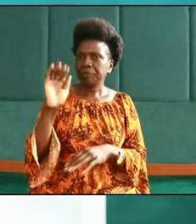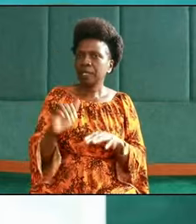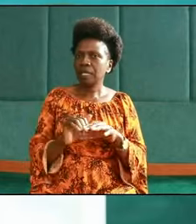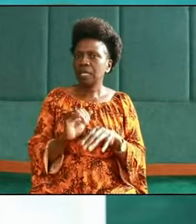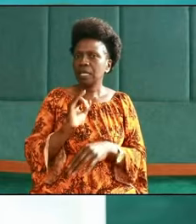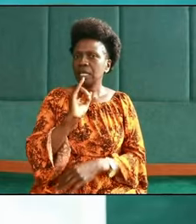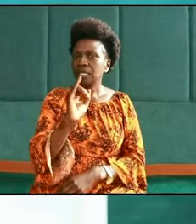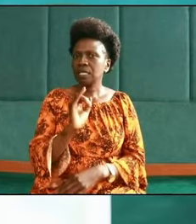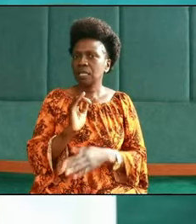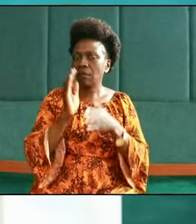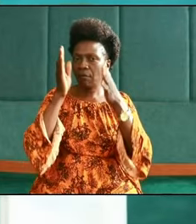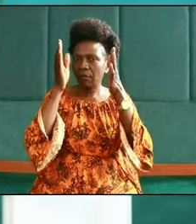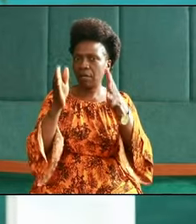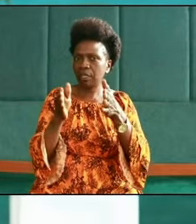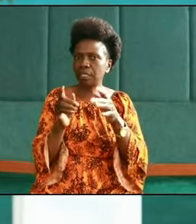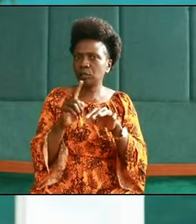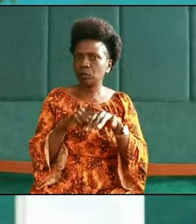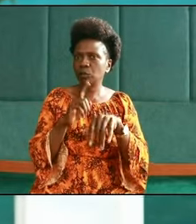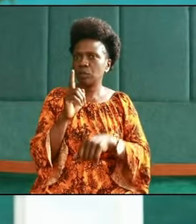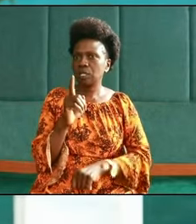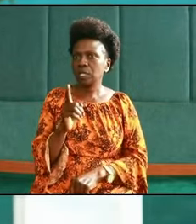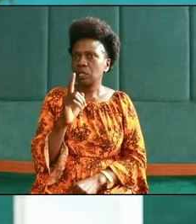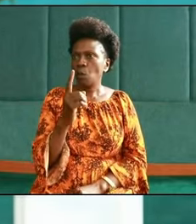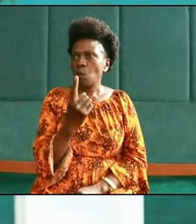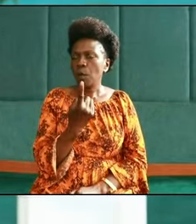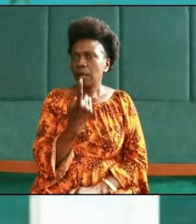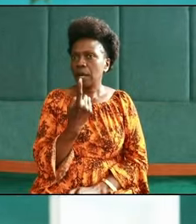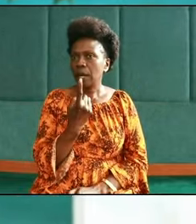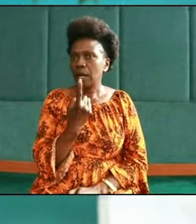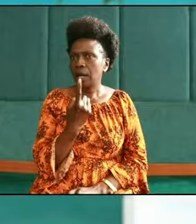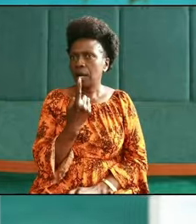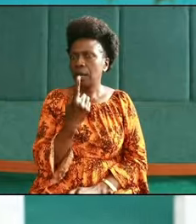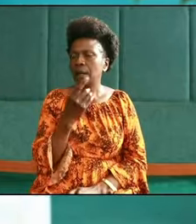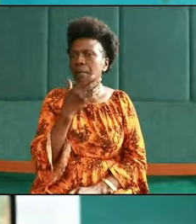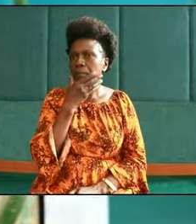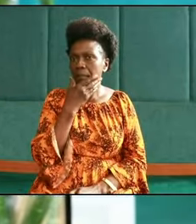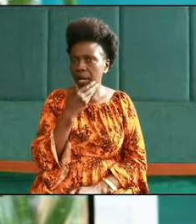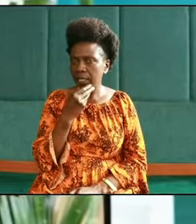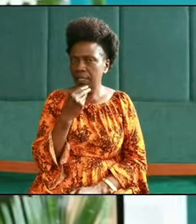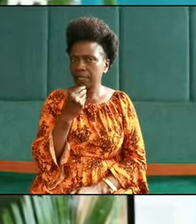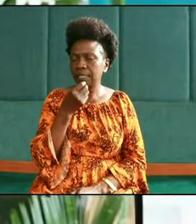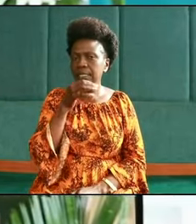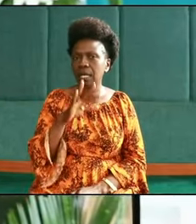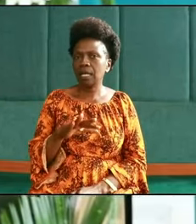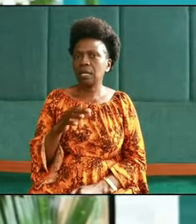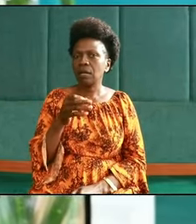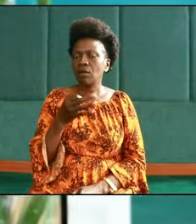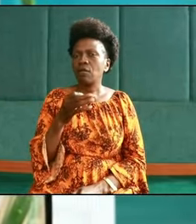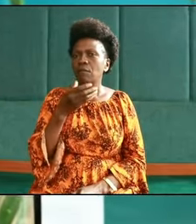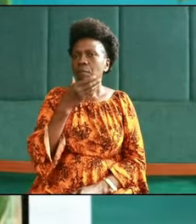is pointing to this one man, the Son of